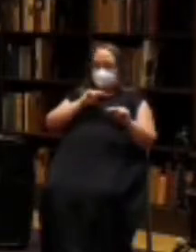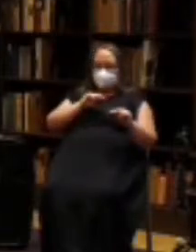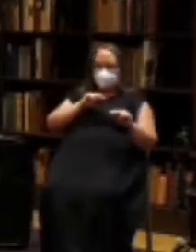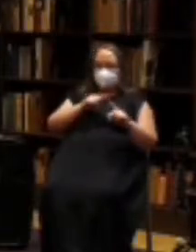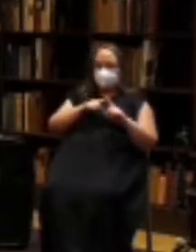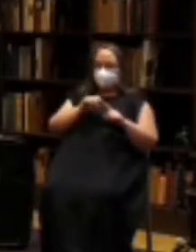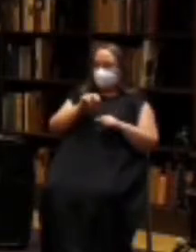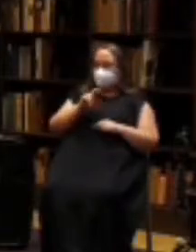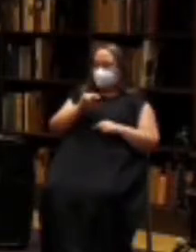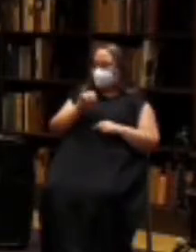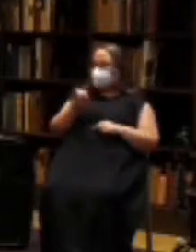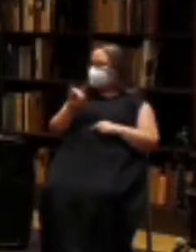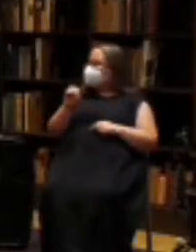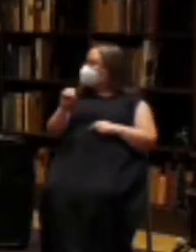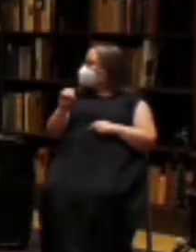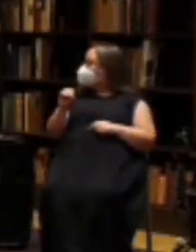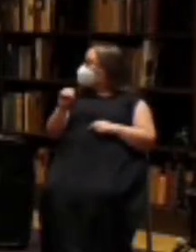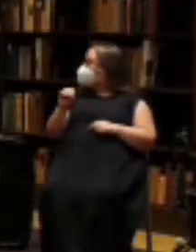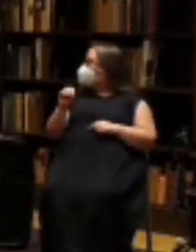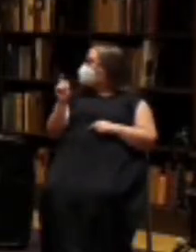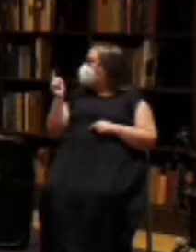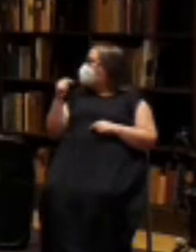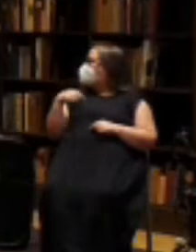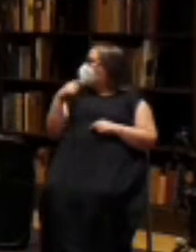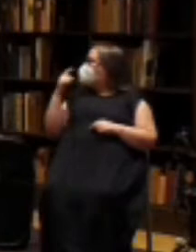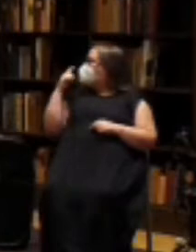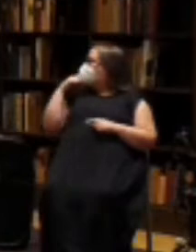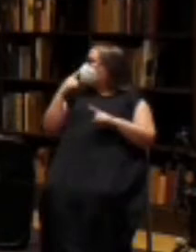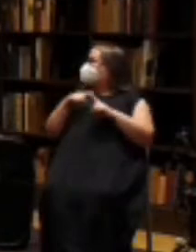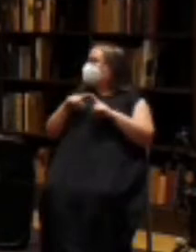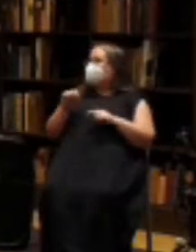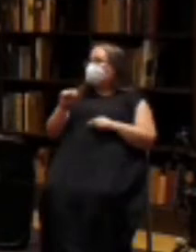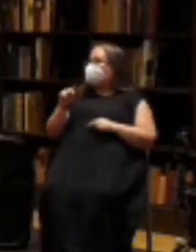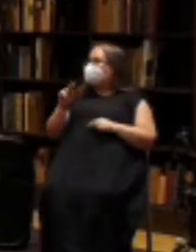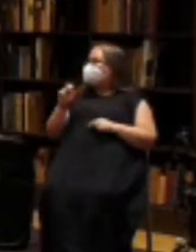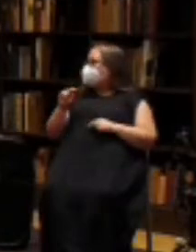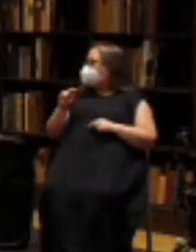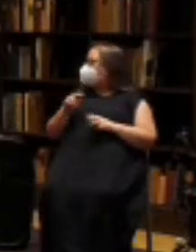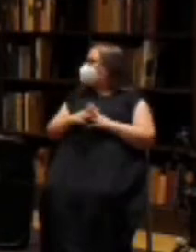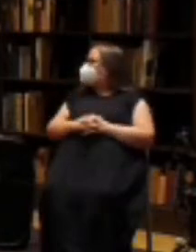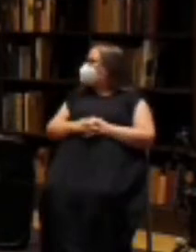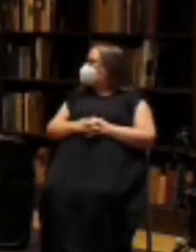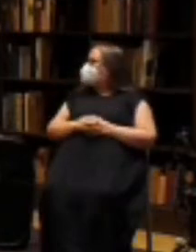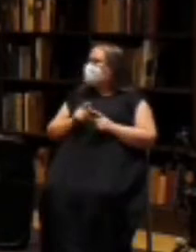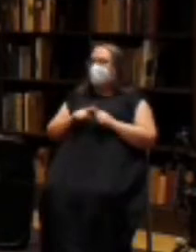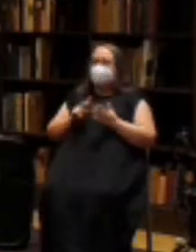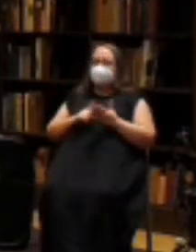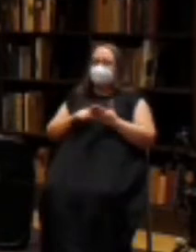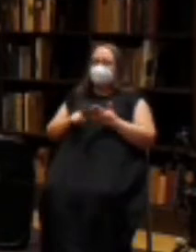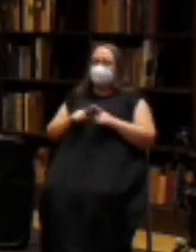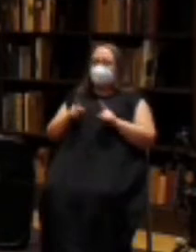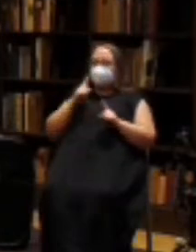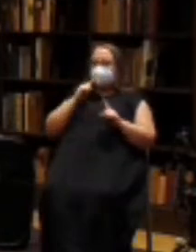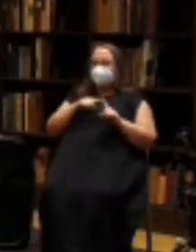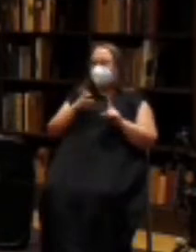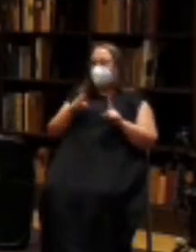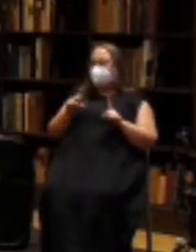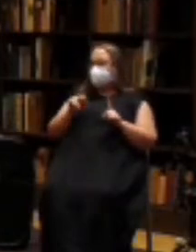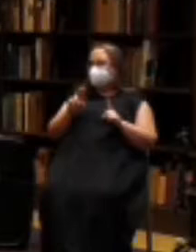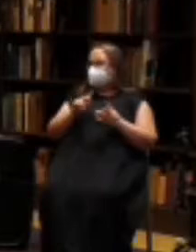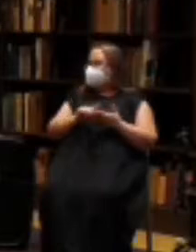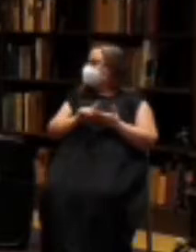this from the Sun or the Afro? I believe this is from the Sun. I'd have to go back and check for sure, but I'm pretty sure it's from the Baltimore